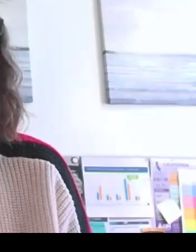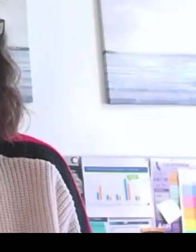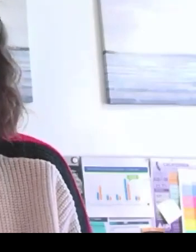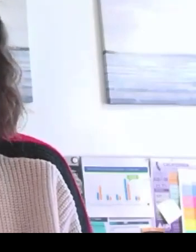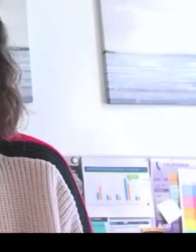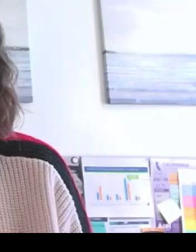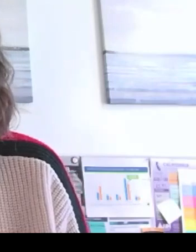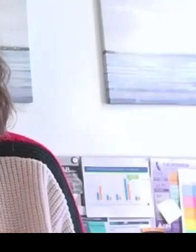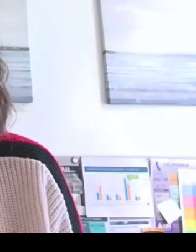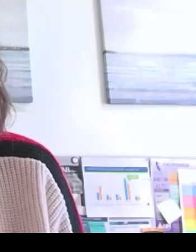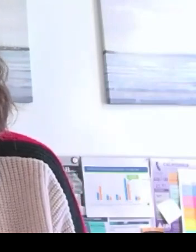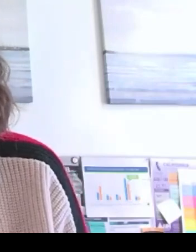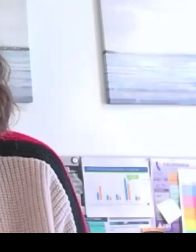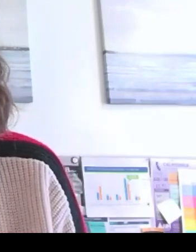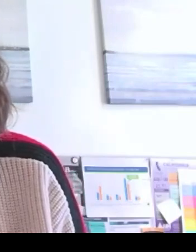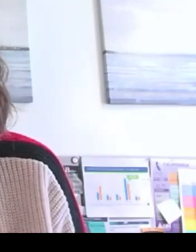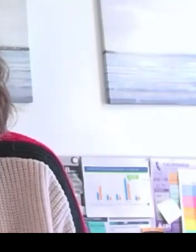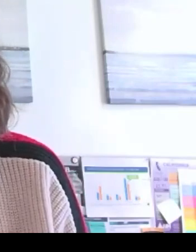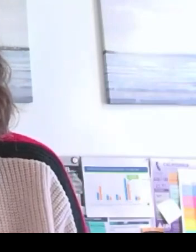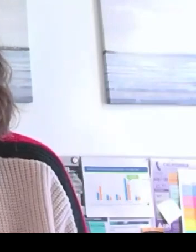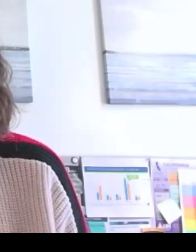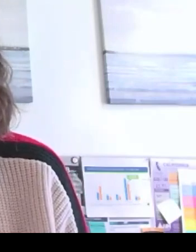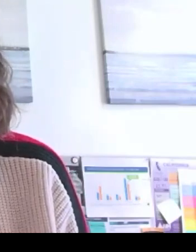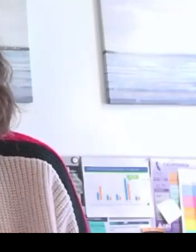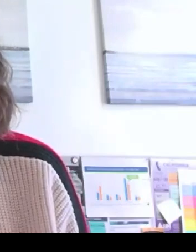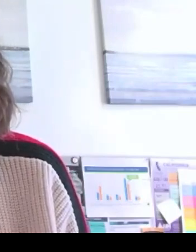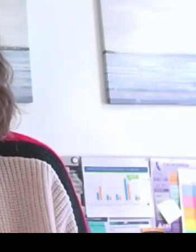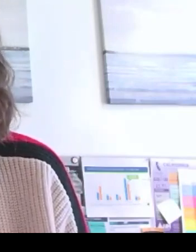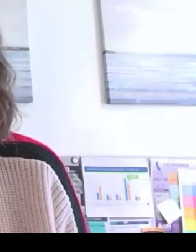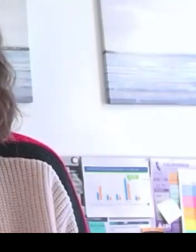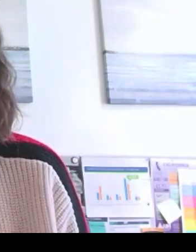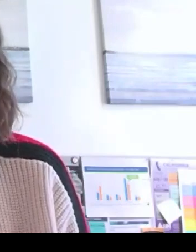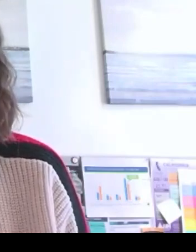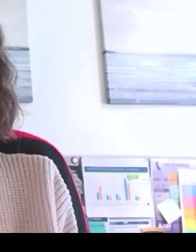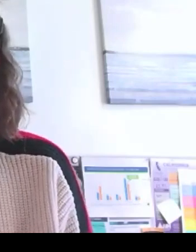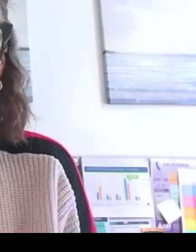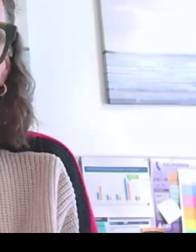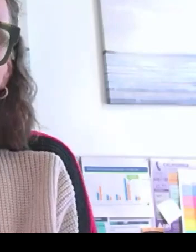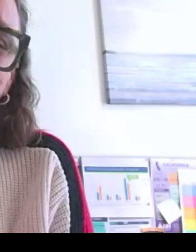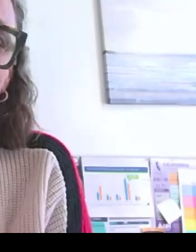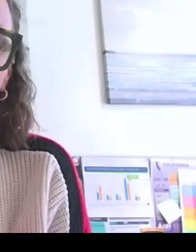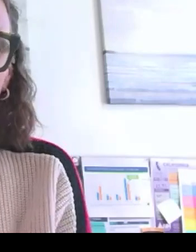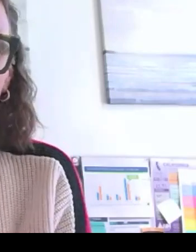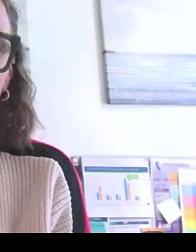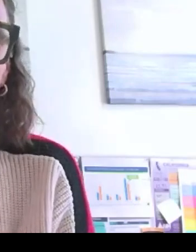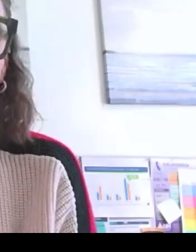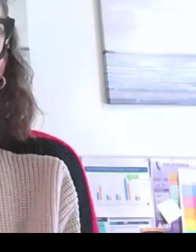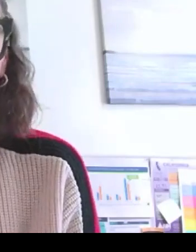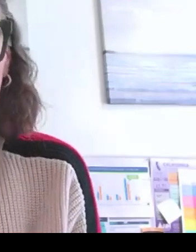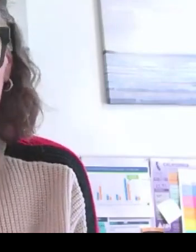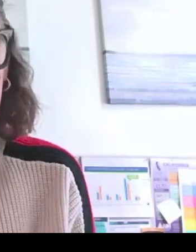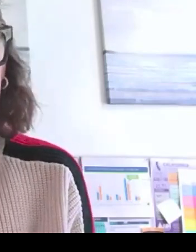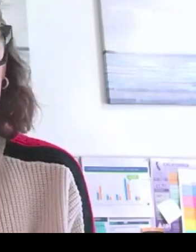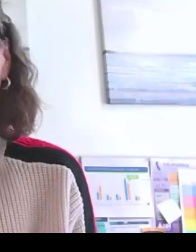appreciation. Absolutely. Absolutely. Okay. Thanks again for joining us. Thank you. Thank you. Keep up the great work. I'll look forward to seeing you